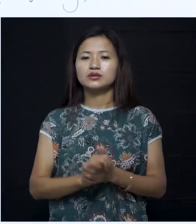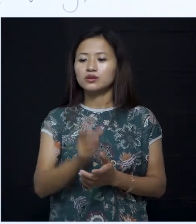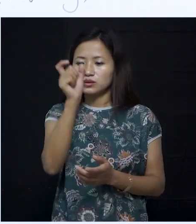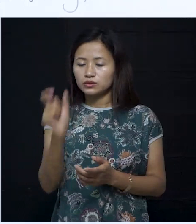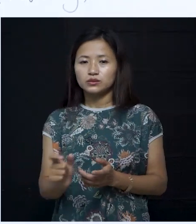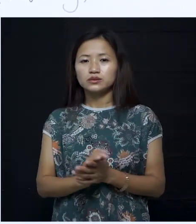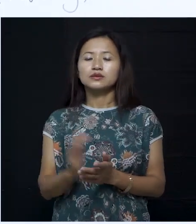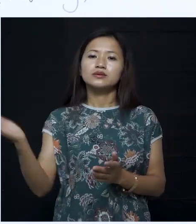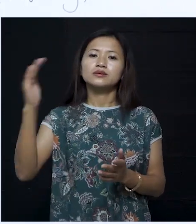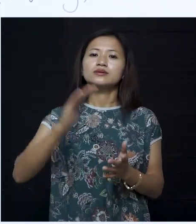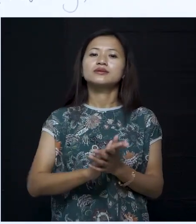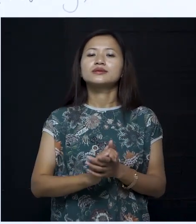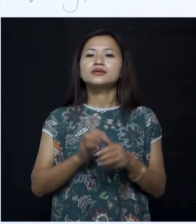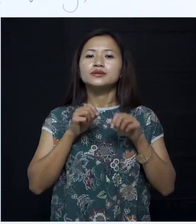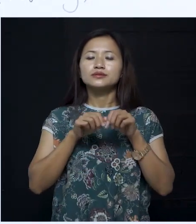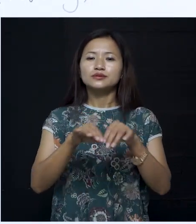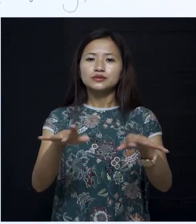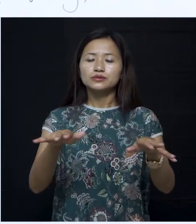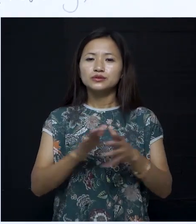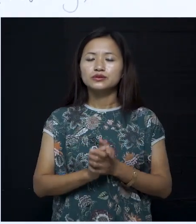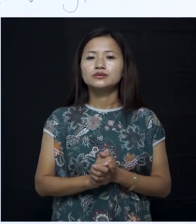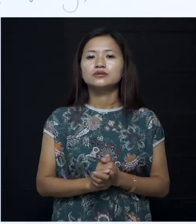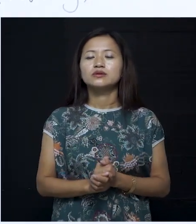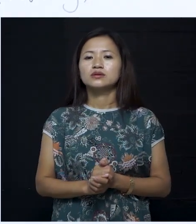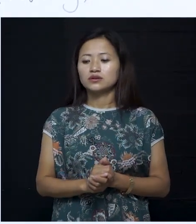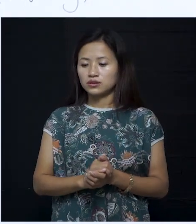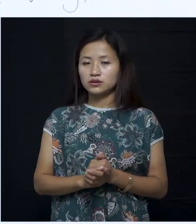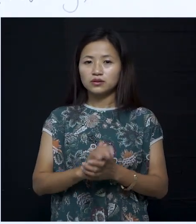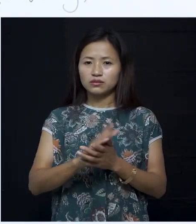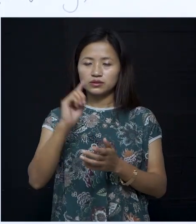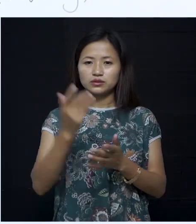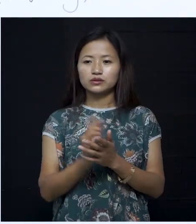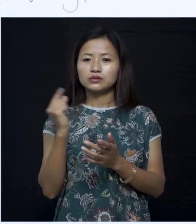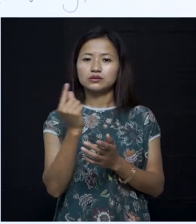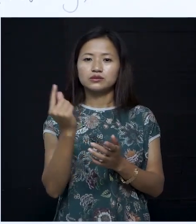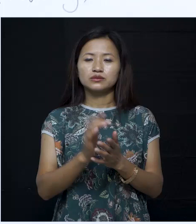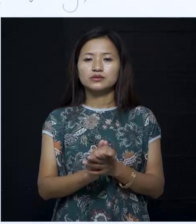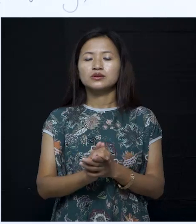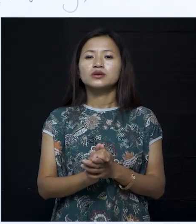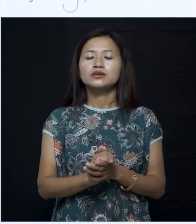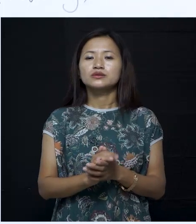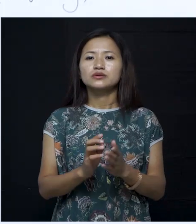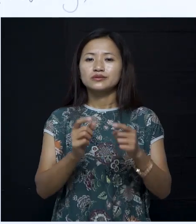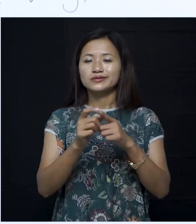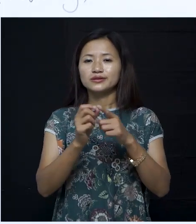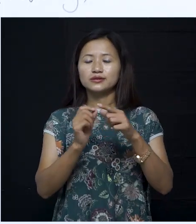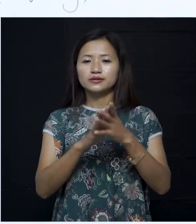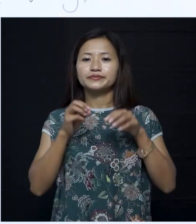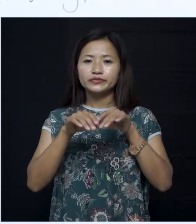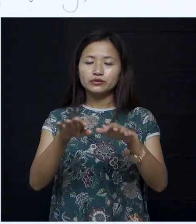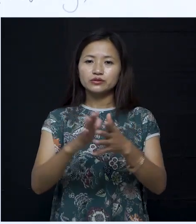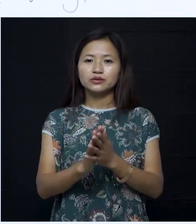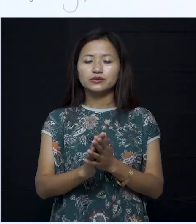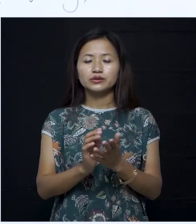come when you want to make a distribution, then only you will use this distributive determiners, okay?